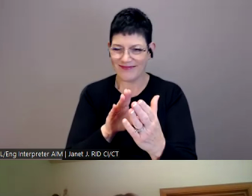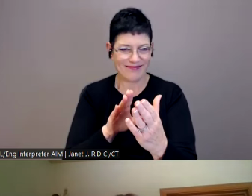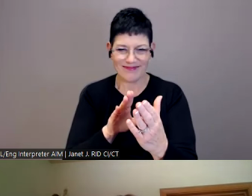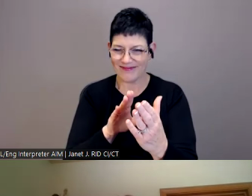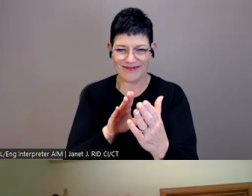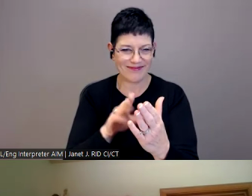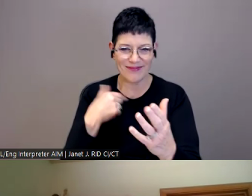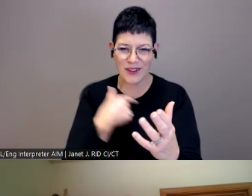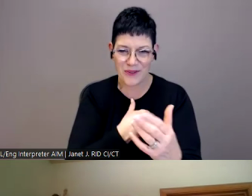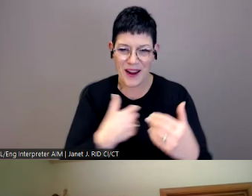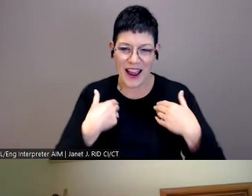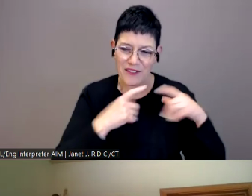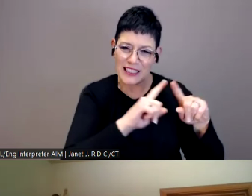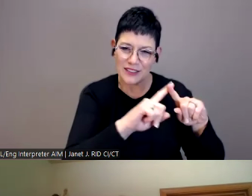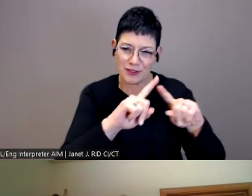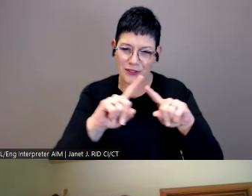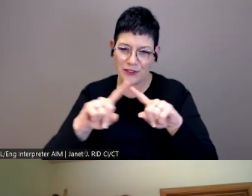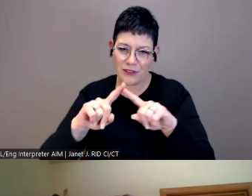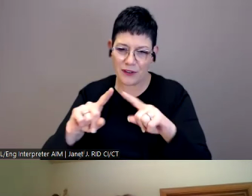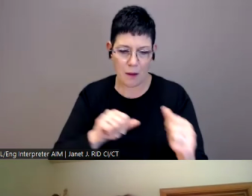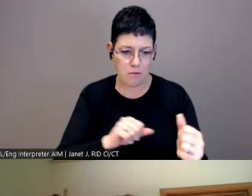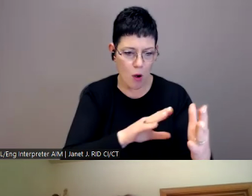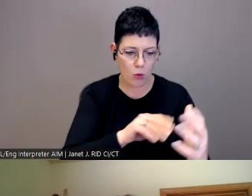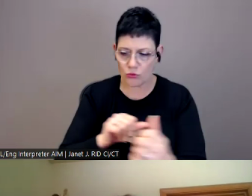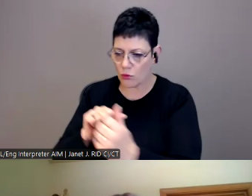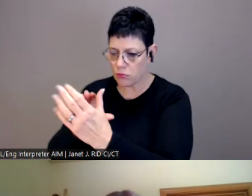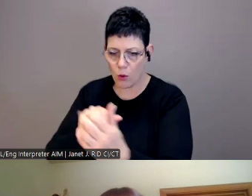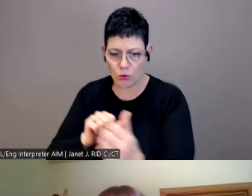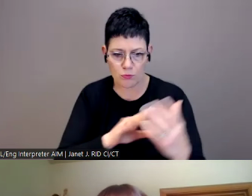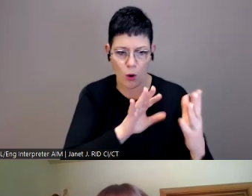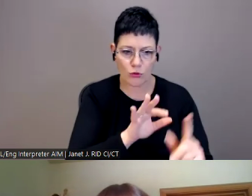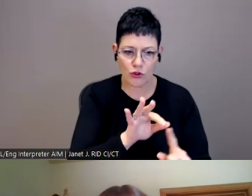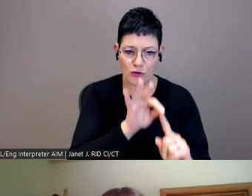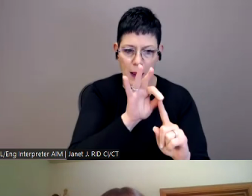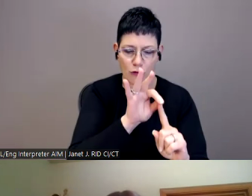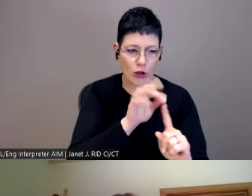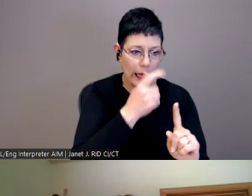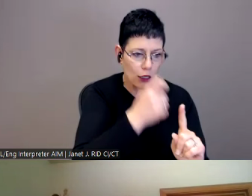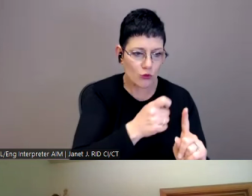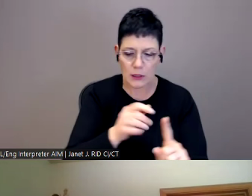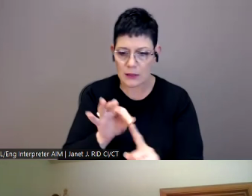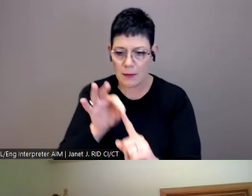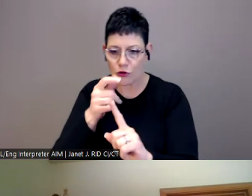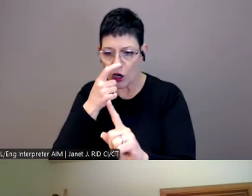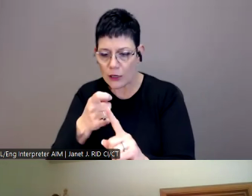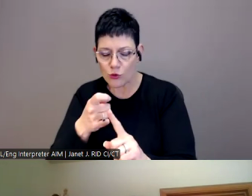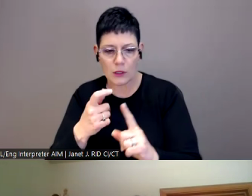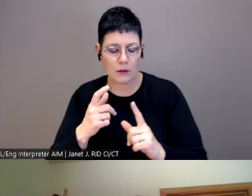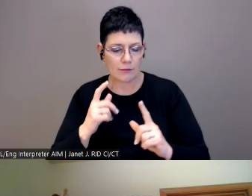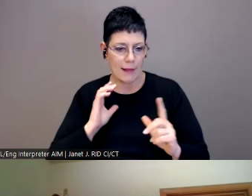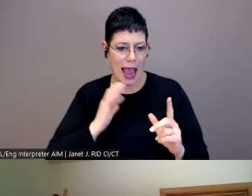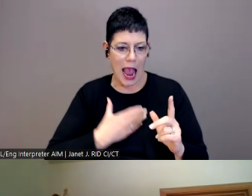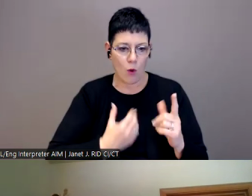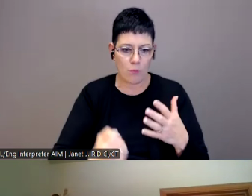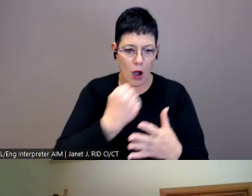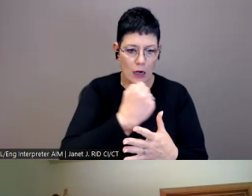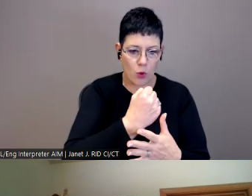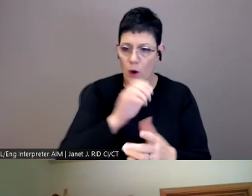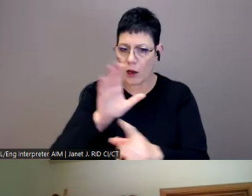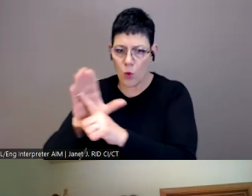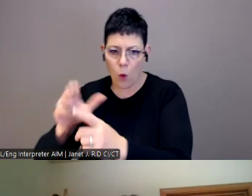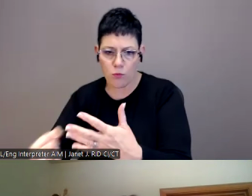we all have different interests. We all have different ways we prioritize our time, and